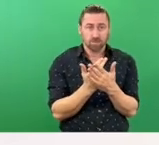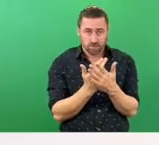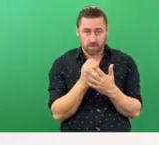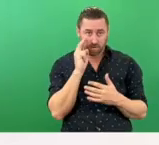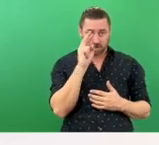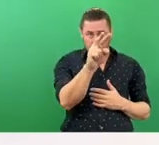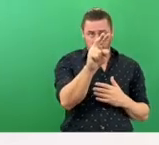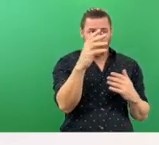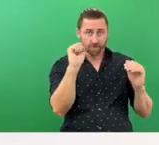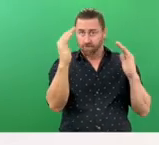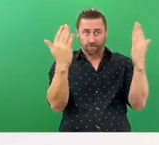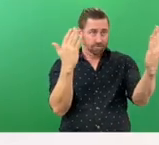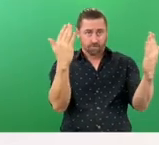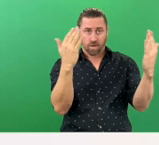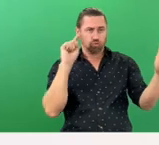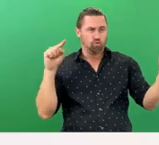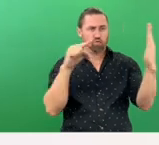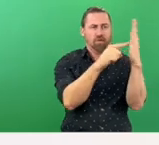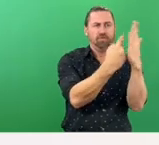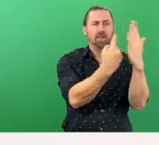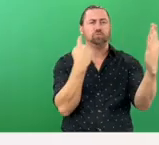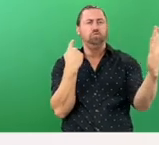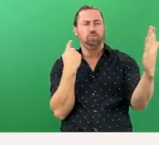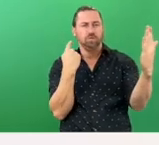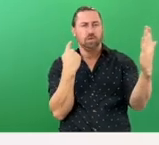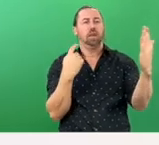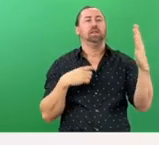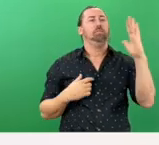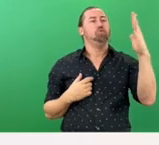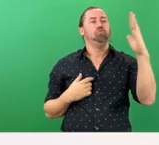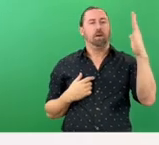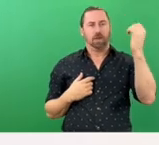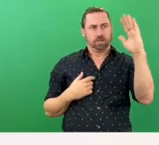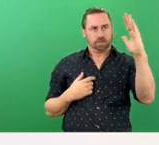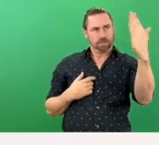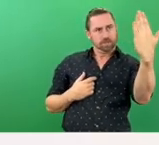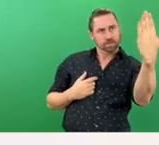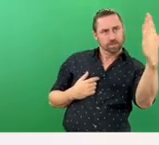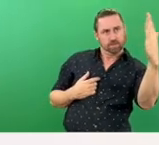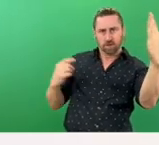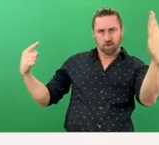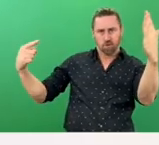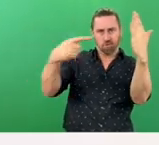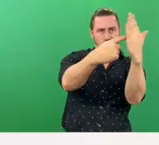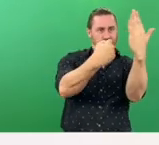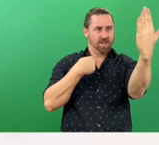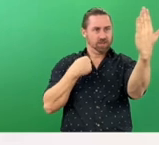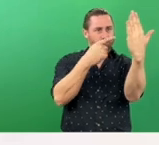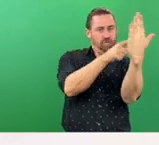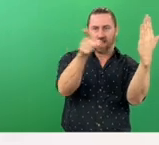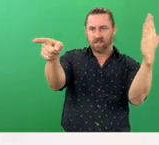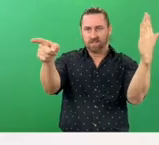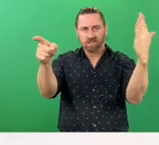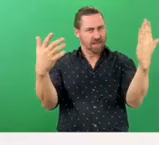you are seeing the reflection in the mirror would have to be tilted in such a way that you could see the reflection of the